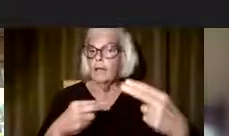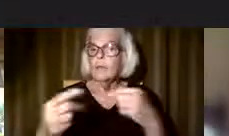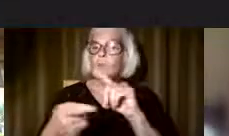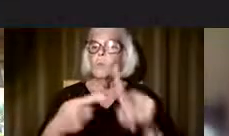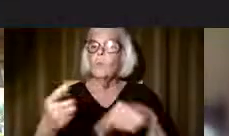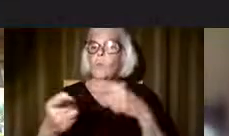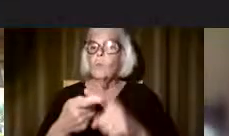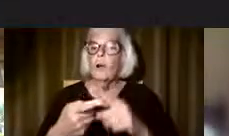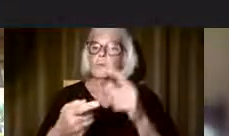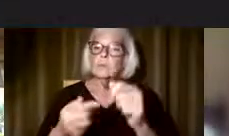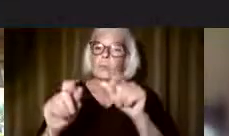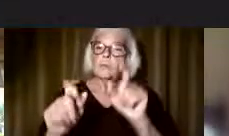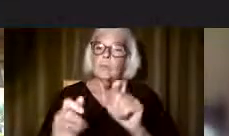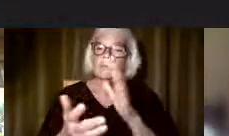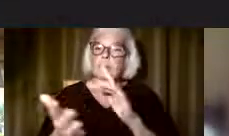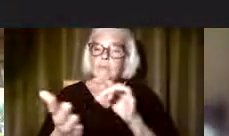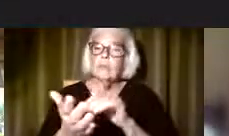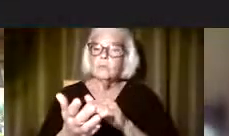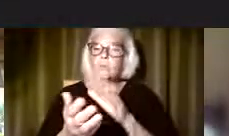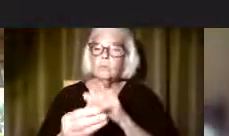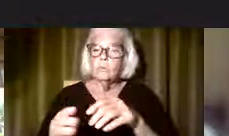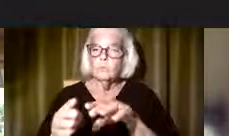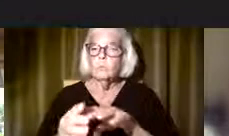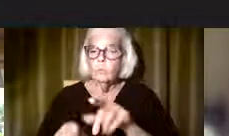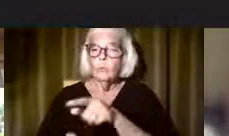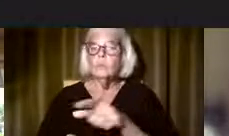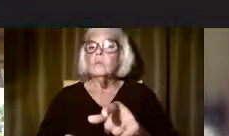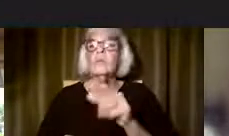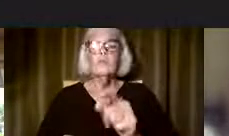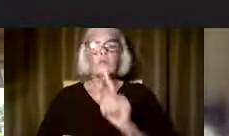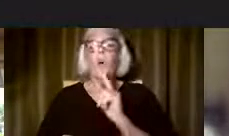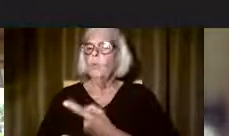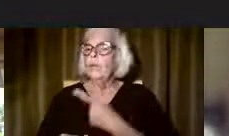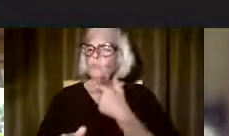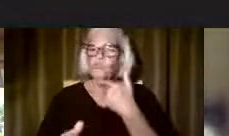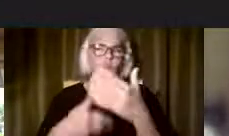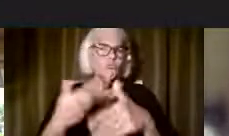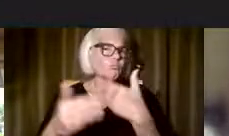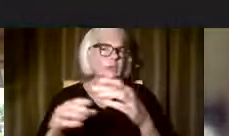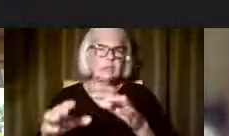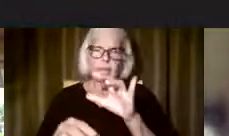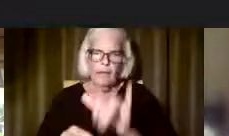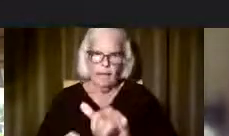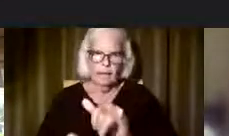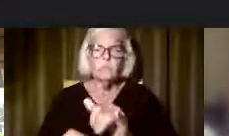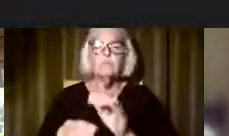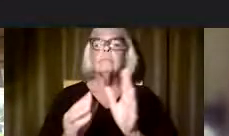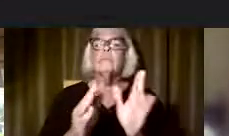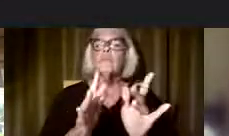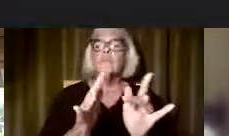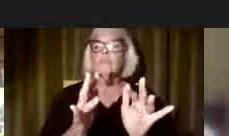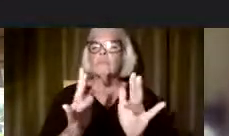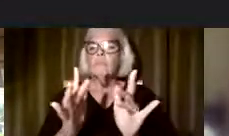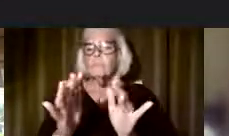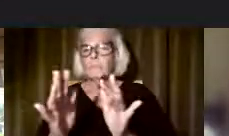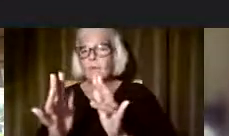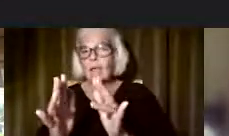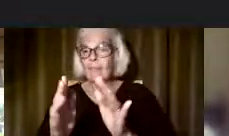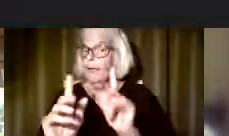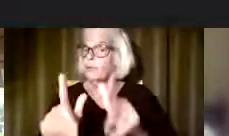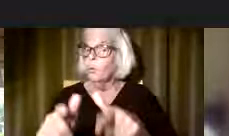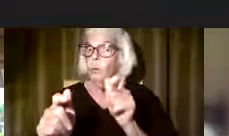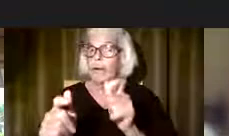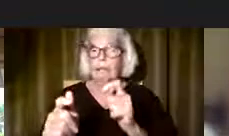results back to the state. And then we moved quickly into March of 2022, after our initial